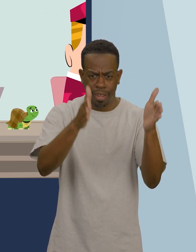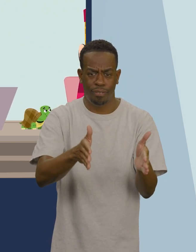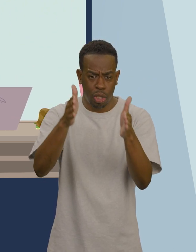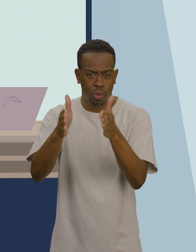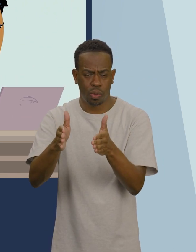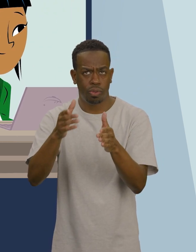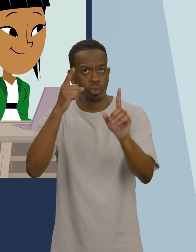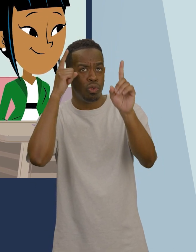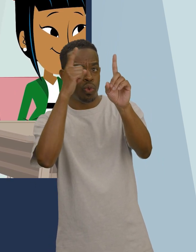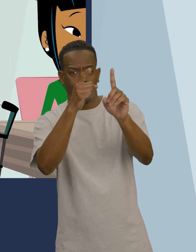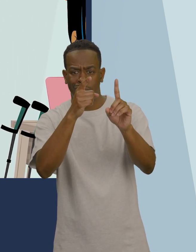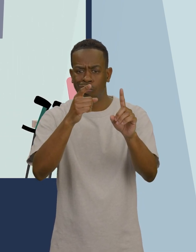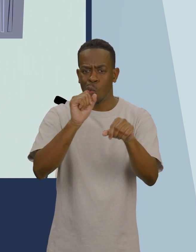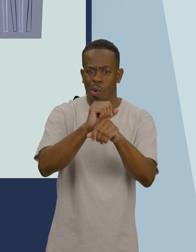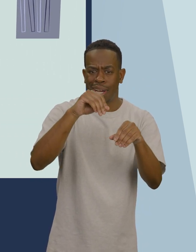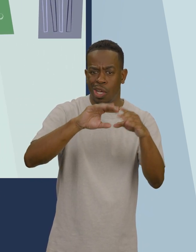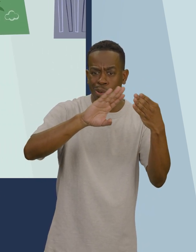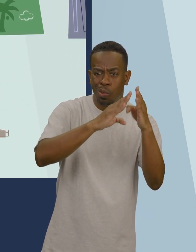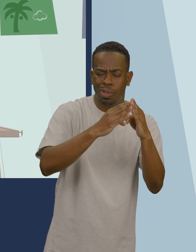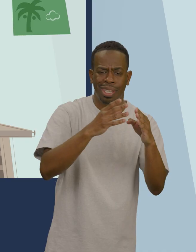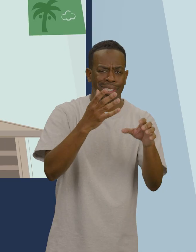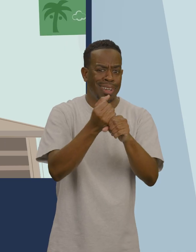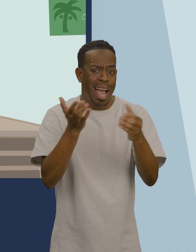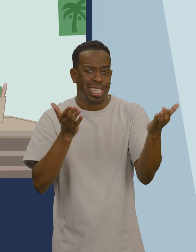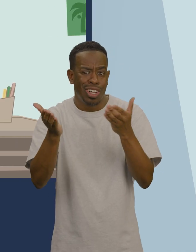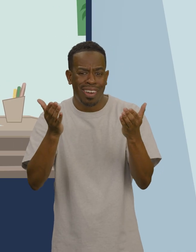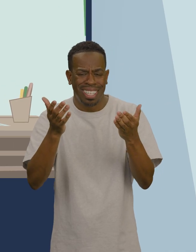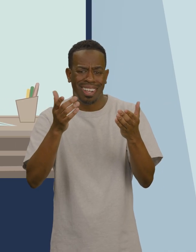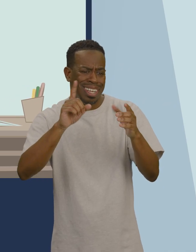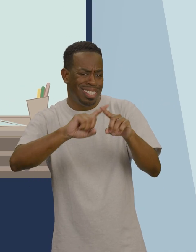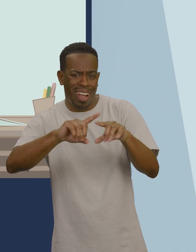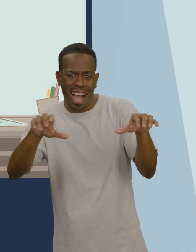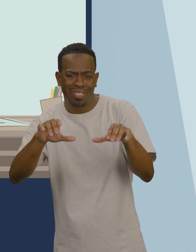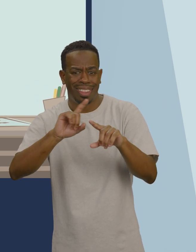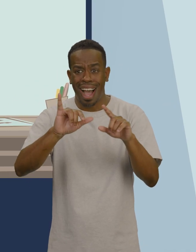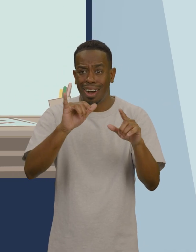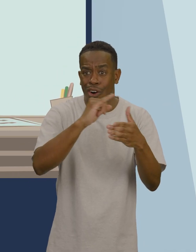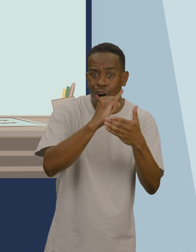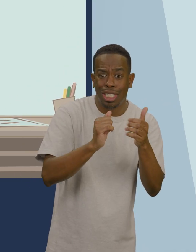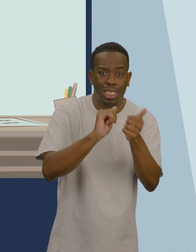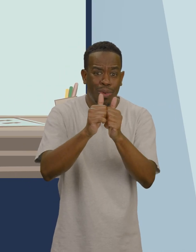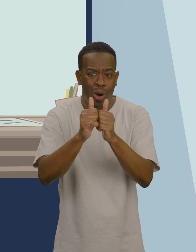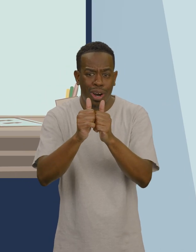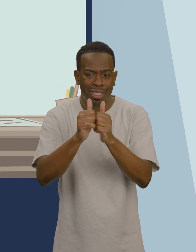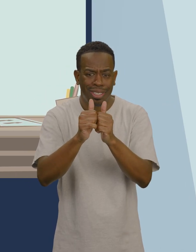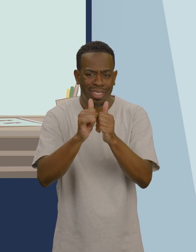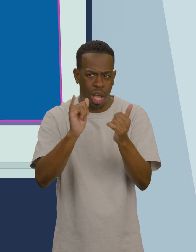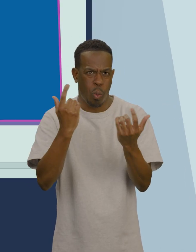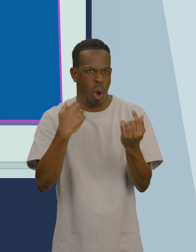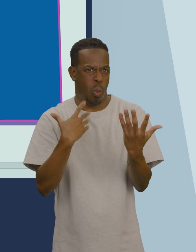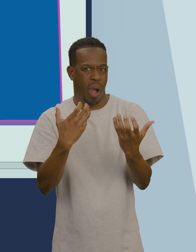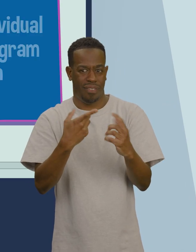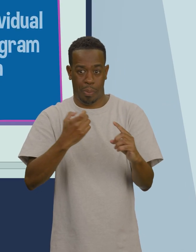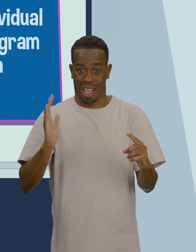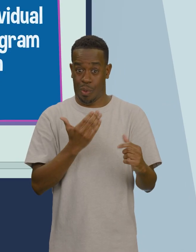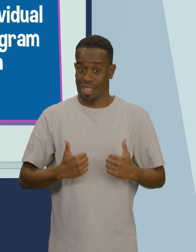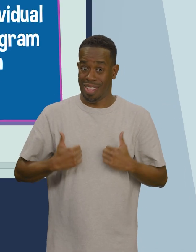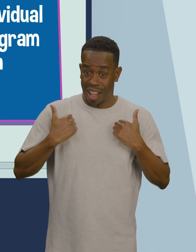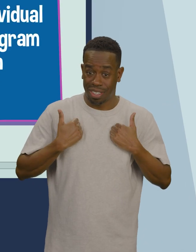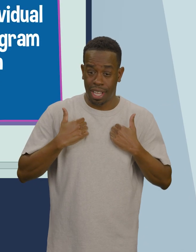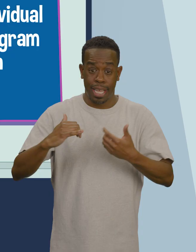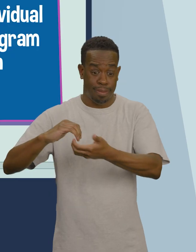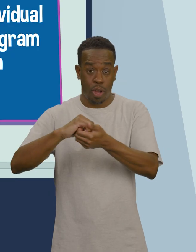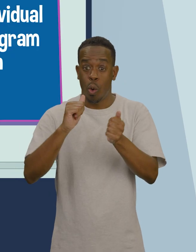goals of working and living in the community and participating in activities like sports, art, and the other things that we all want from our lives. In conjunction